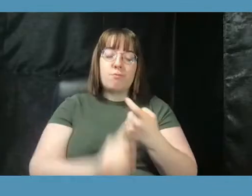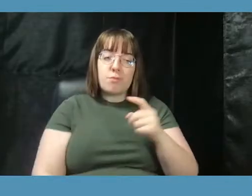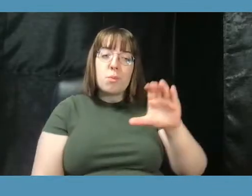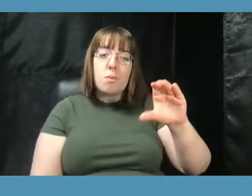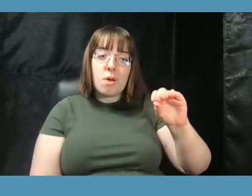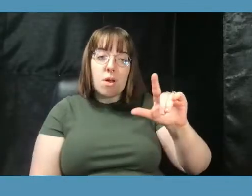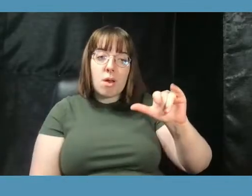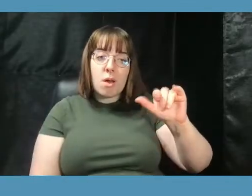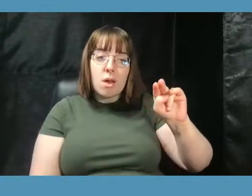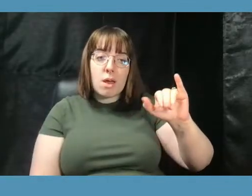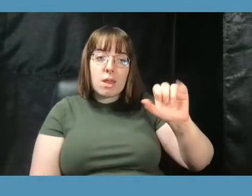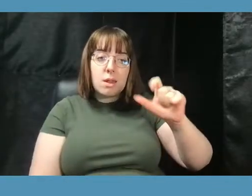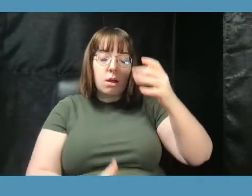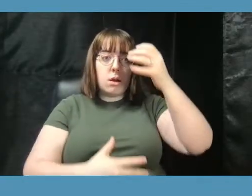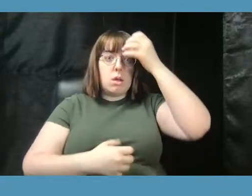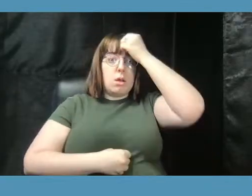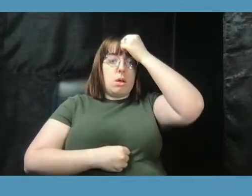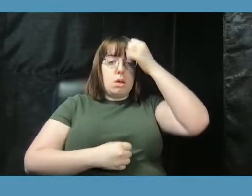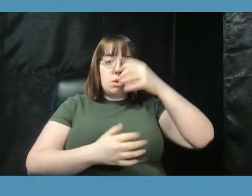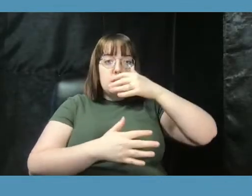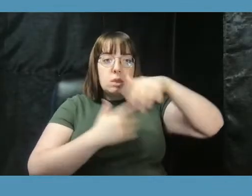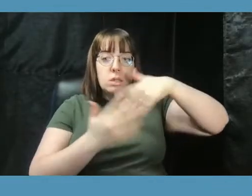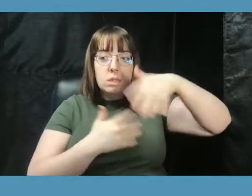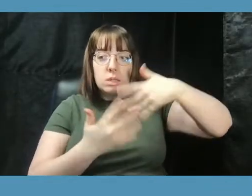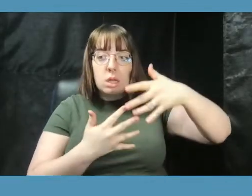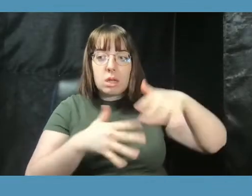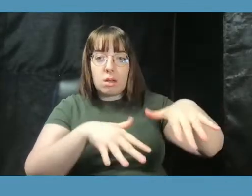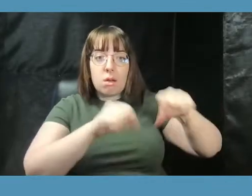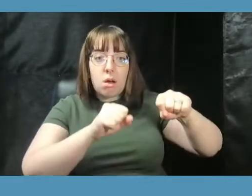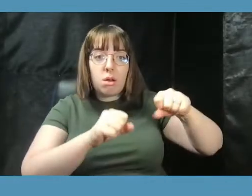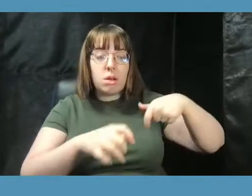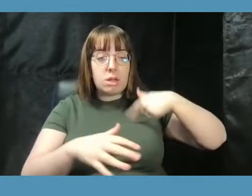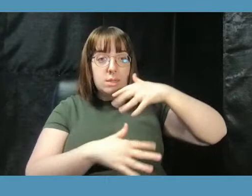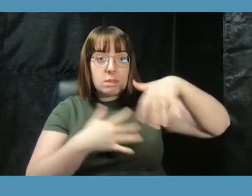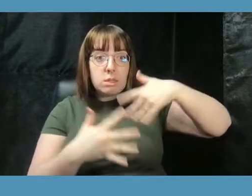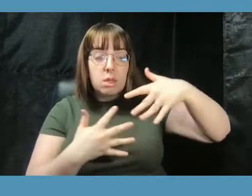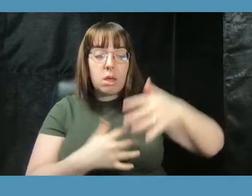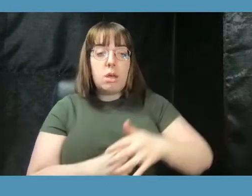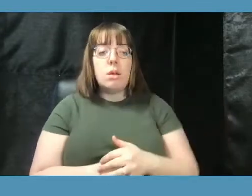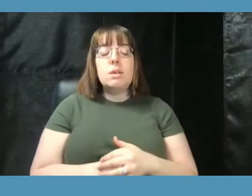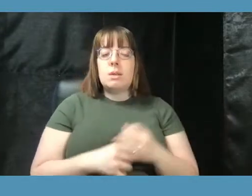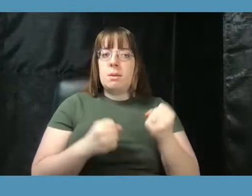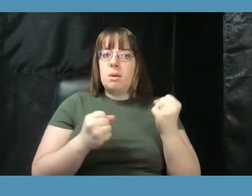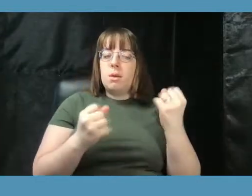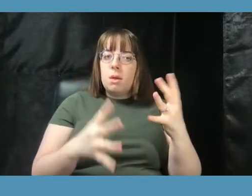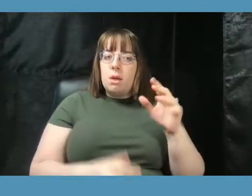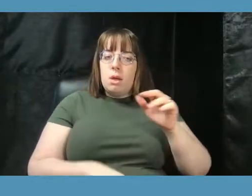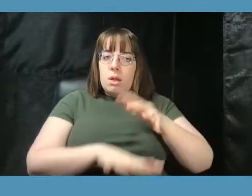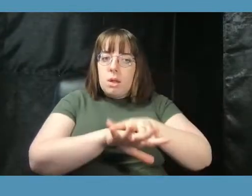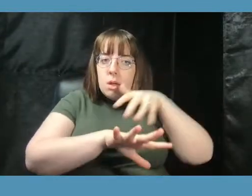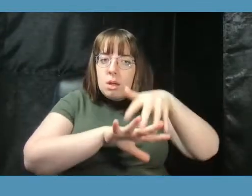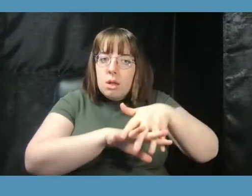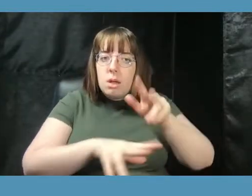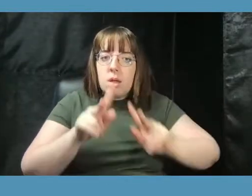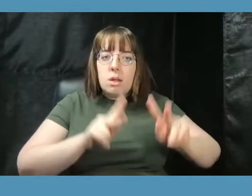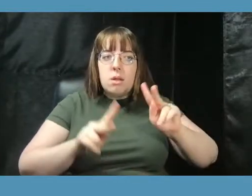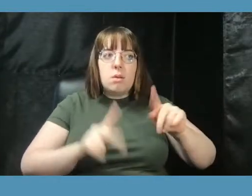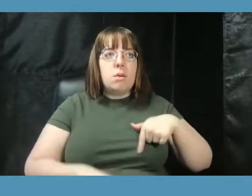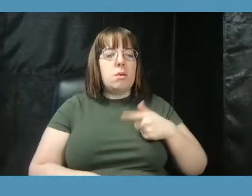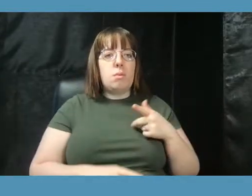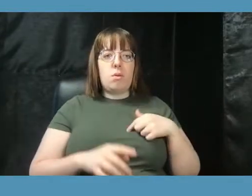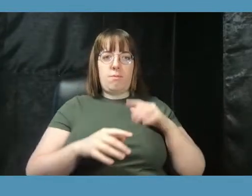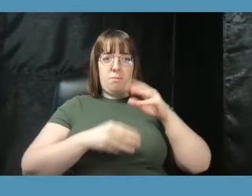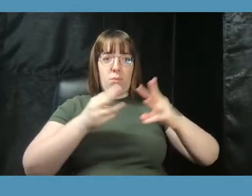society that perpetuated the exclusions and erasures of many Native peoples throughout the United States and beyond.